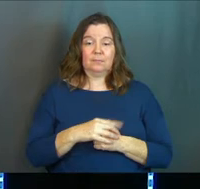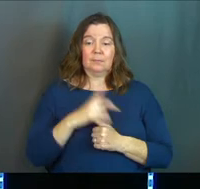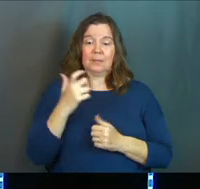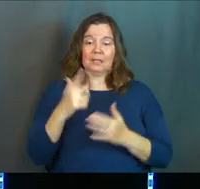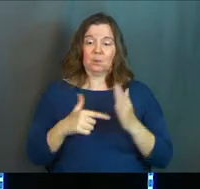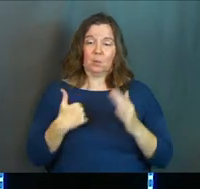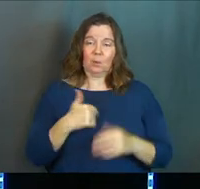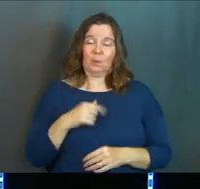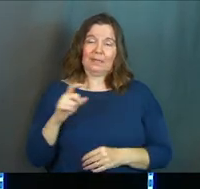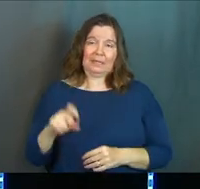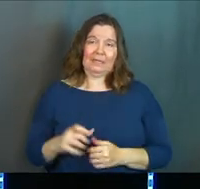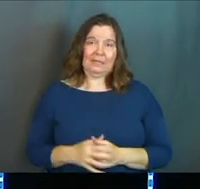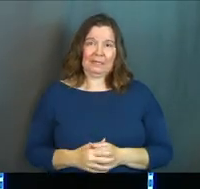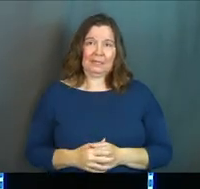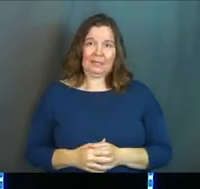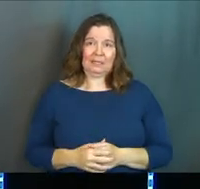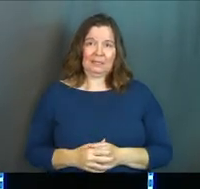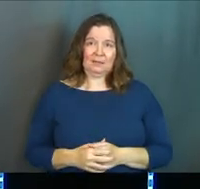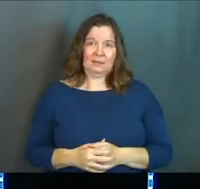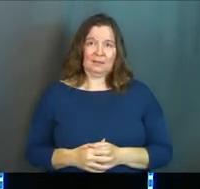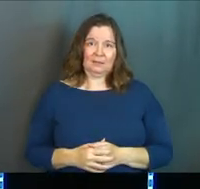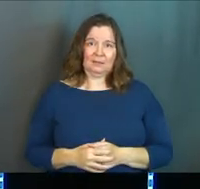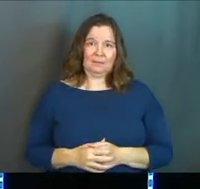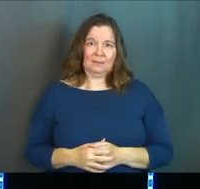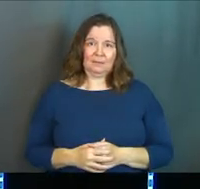Because it's what we need.